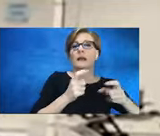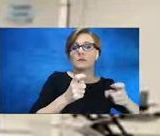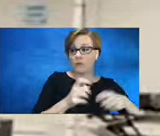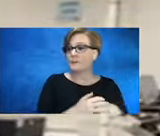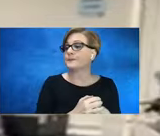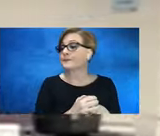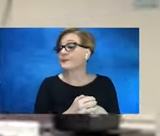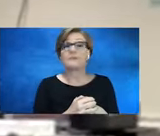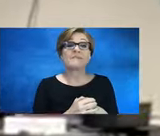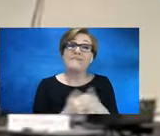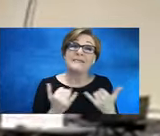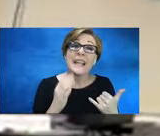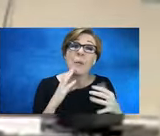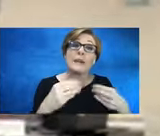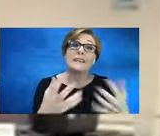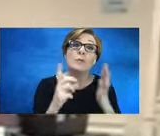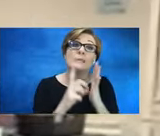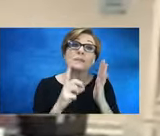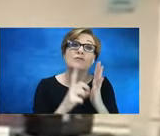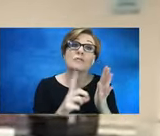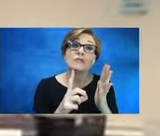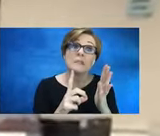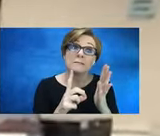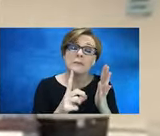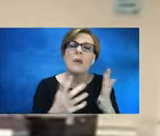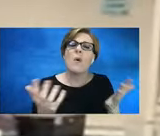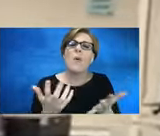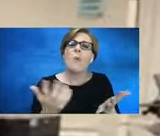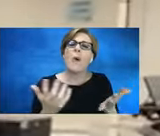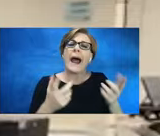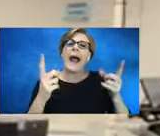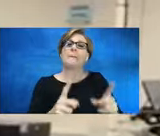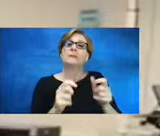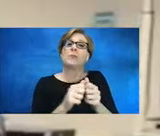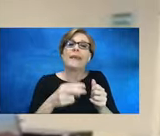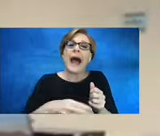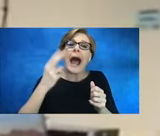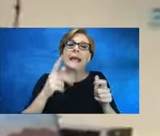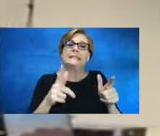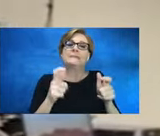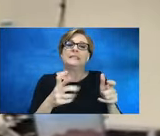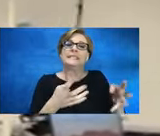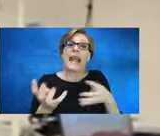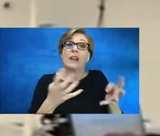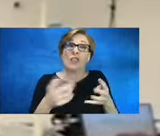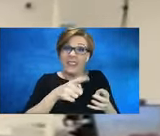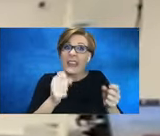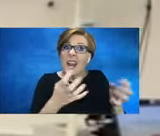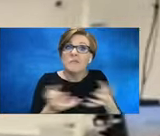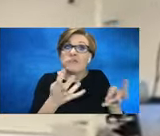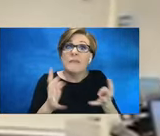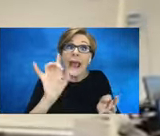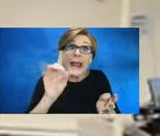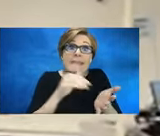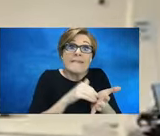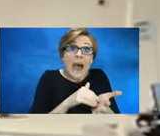a demonstration of our high-speed scanners. So these scanners can tabulate about 8,000 ballots per